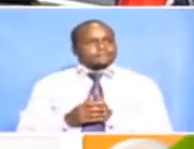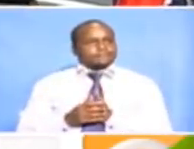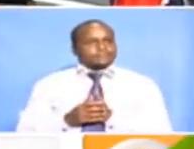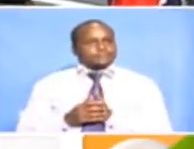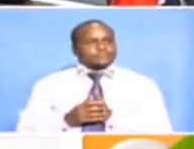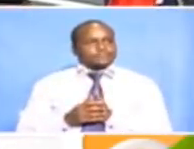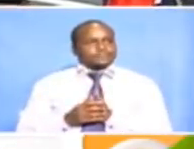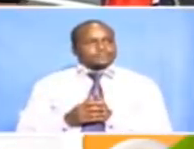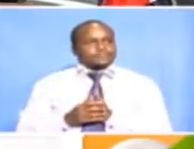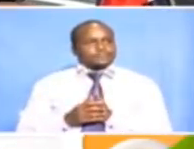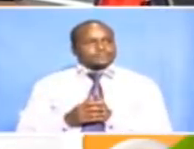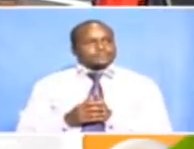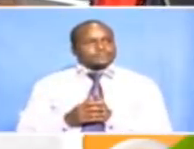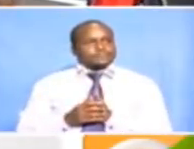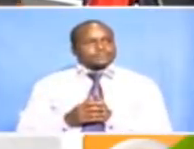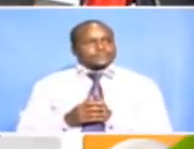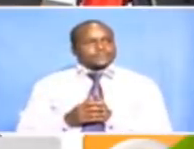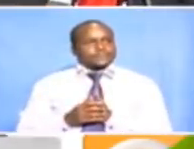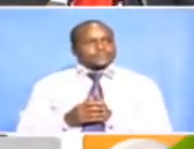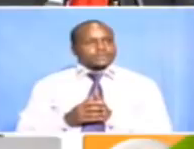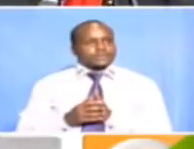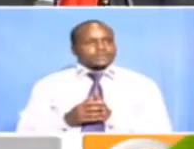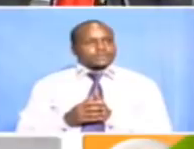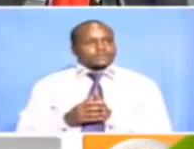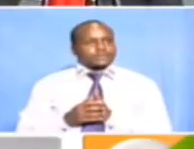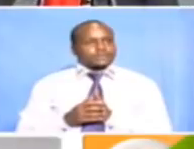The roads are countless. First, we are doing